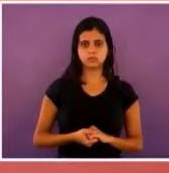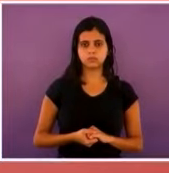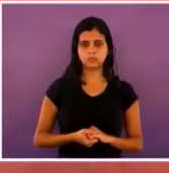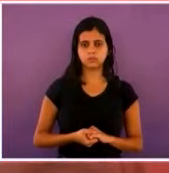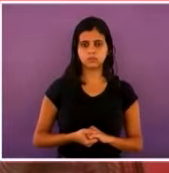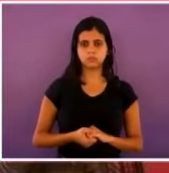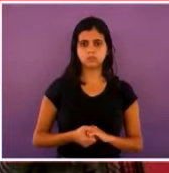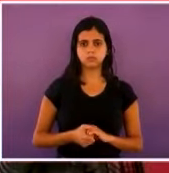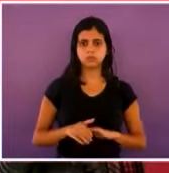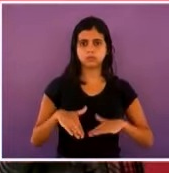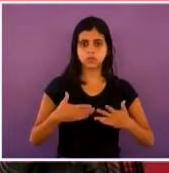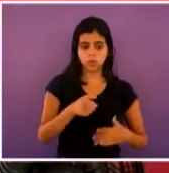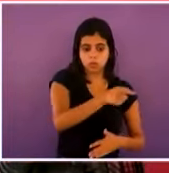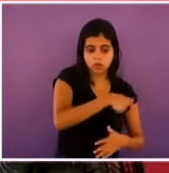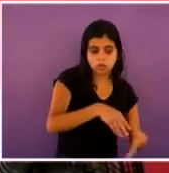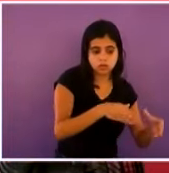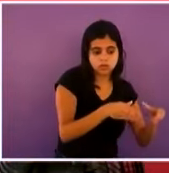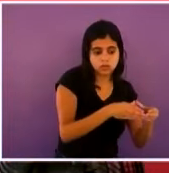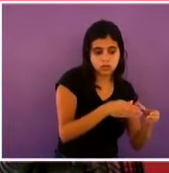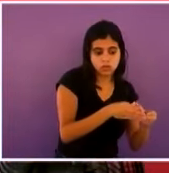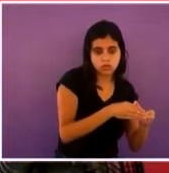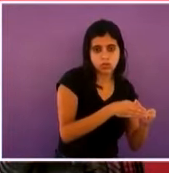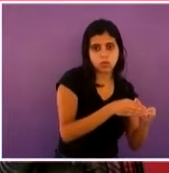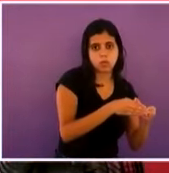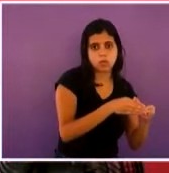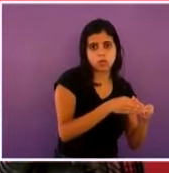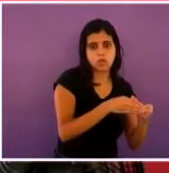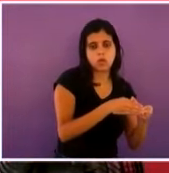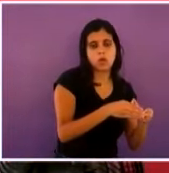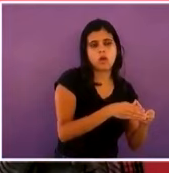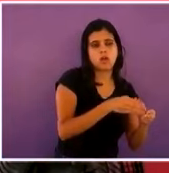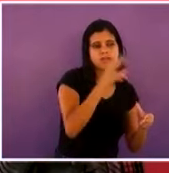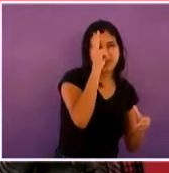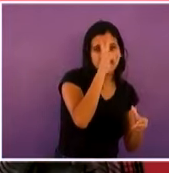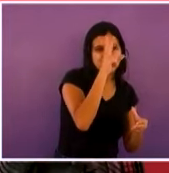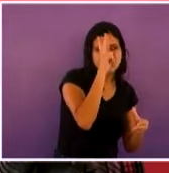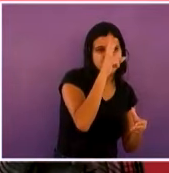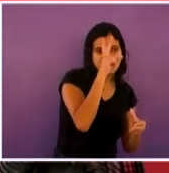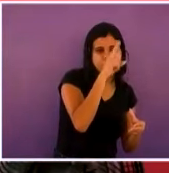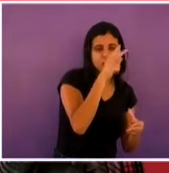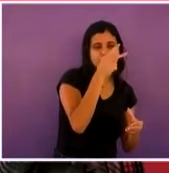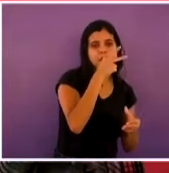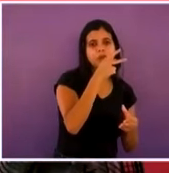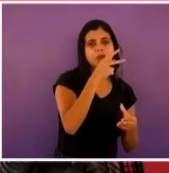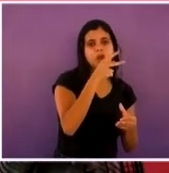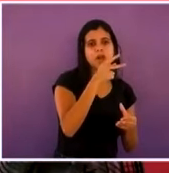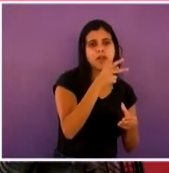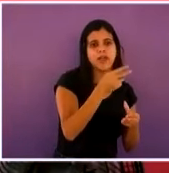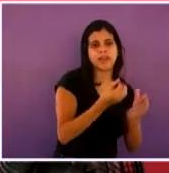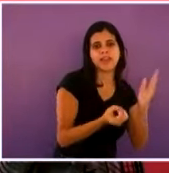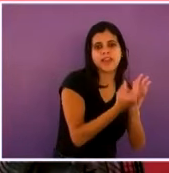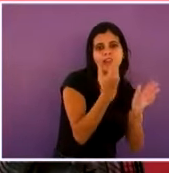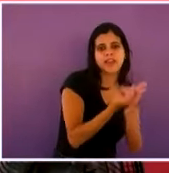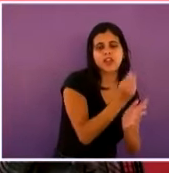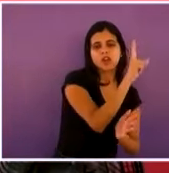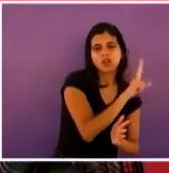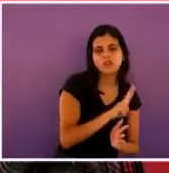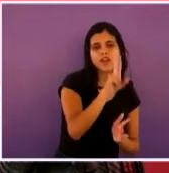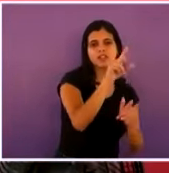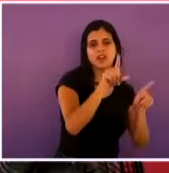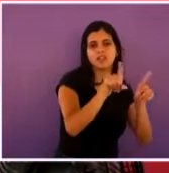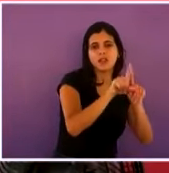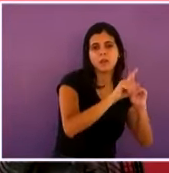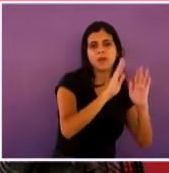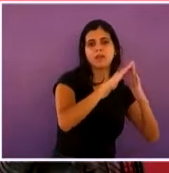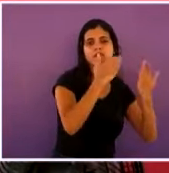colleges. Os jesuítas, eles têm sido conhecidos através da história como aqueles que ou abrem universidades, faculdades,